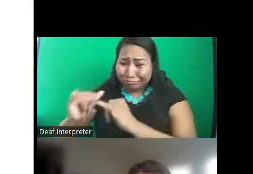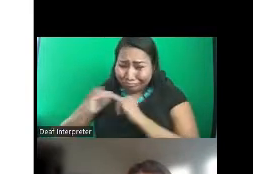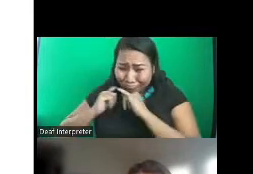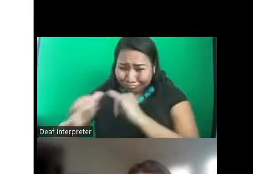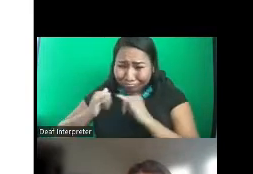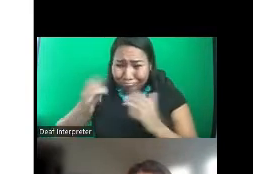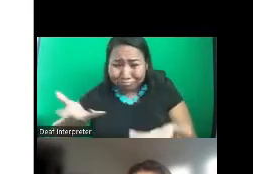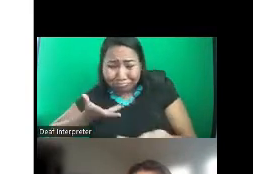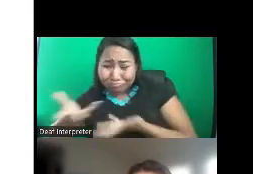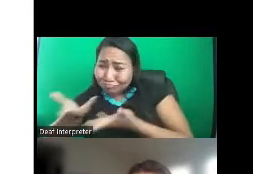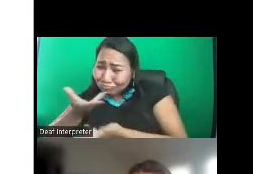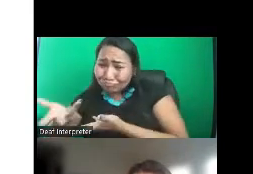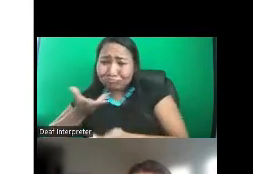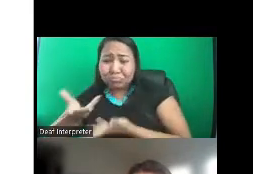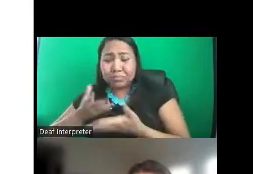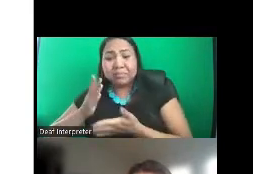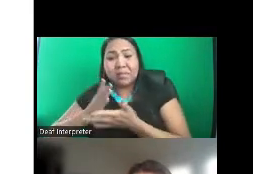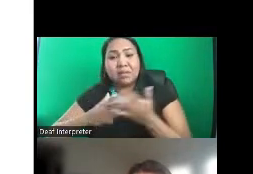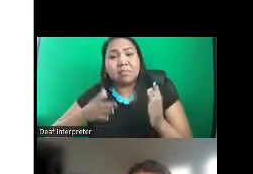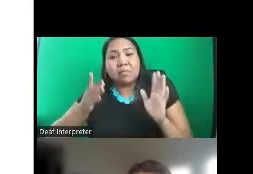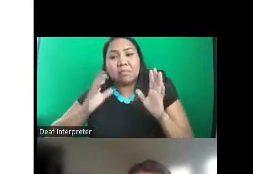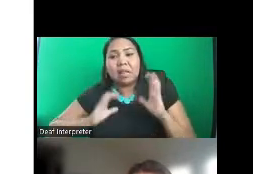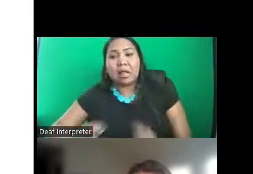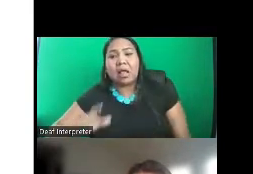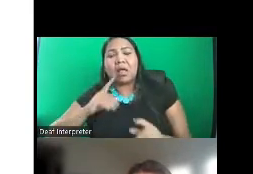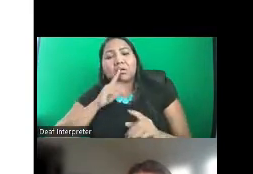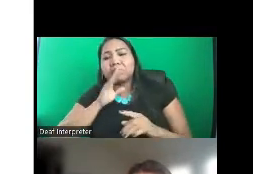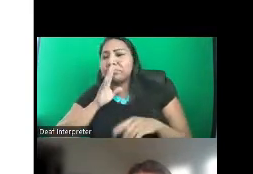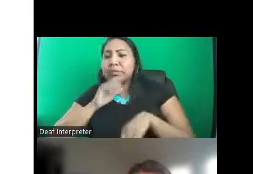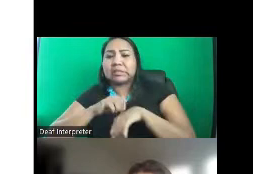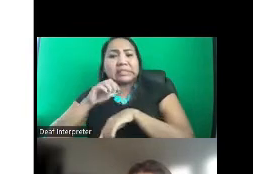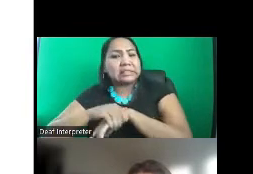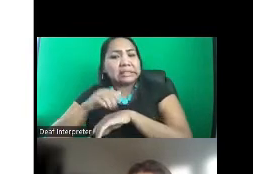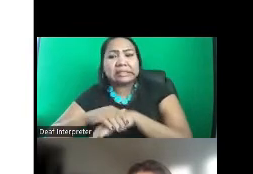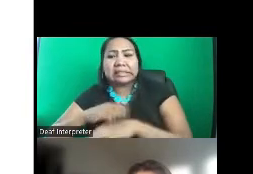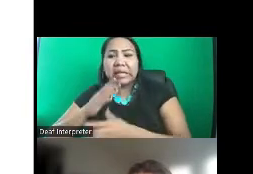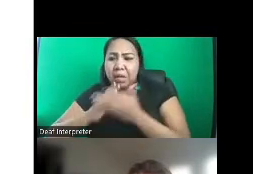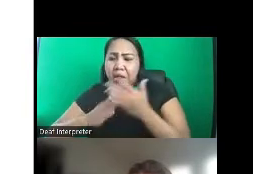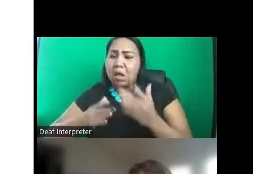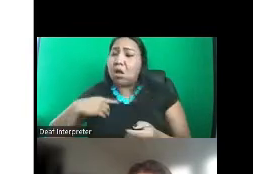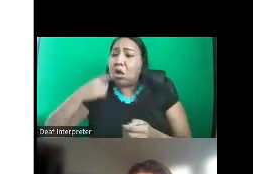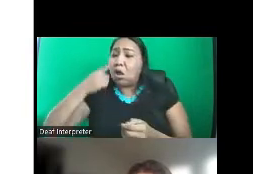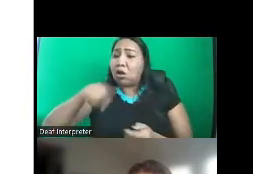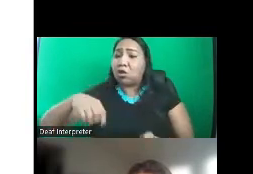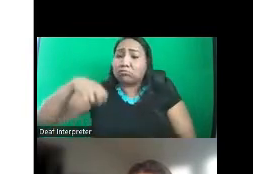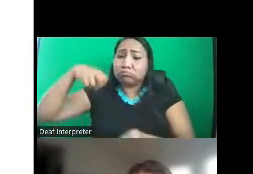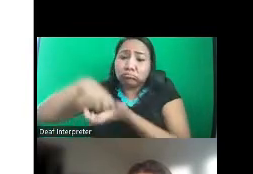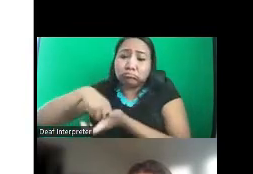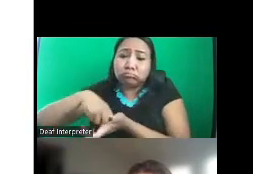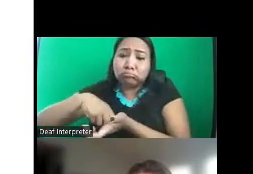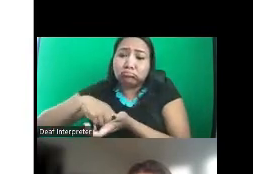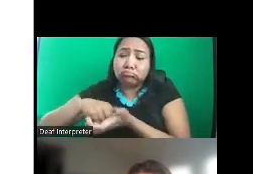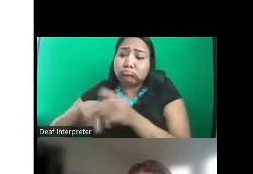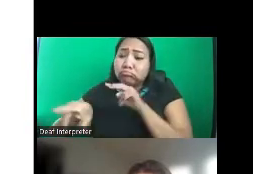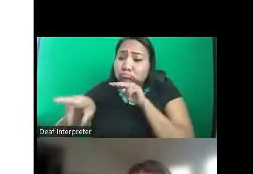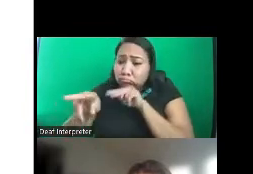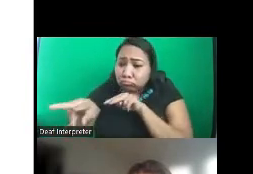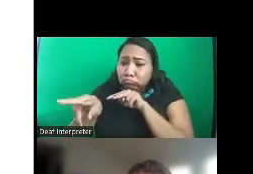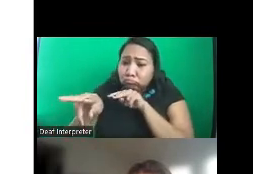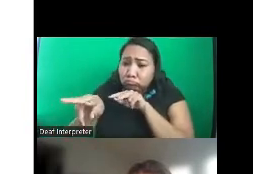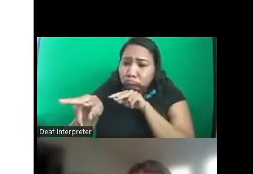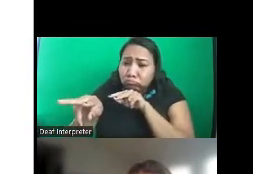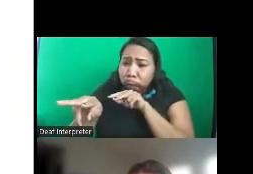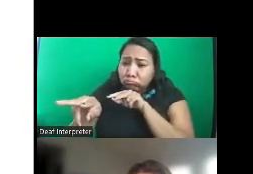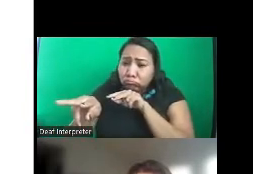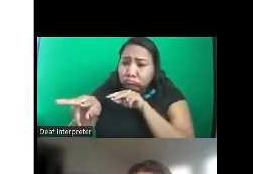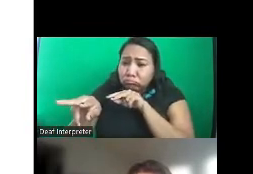speak English. But, you know, if I can get down on my knees and look at this elder and treat her with